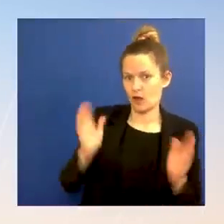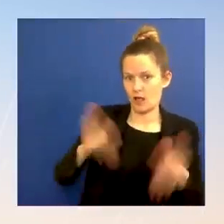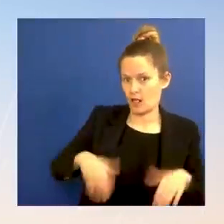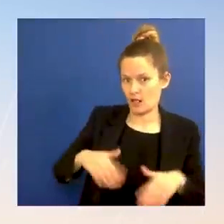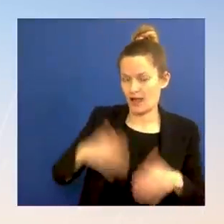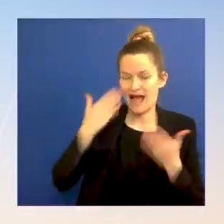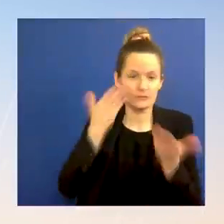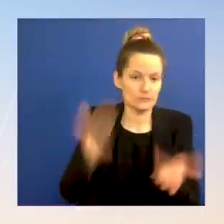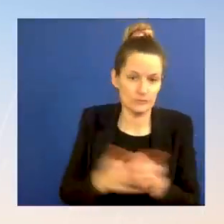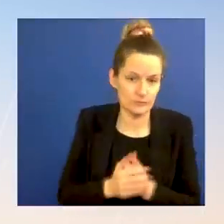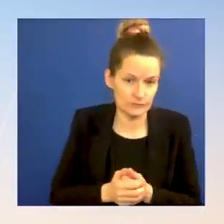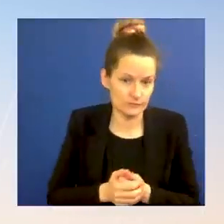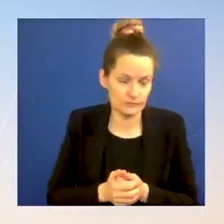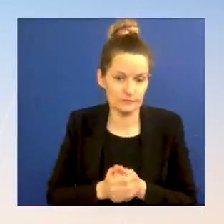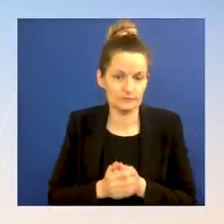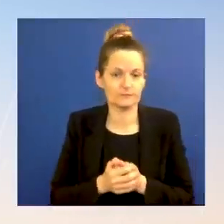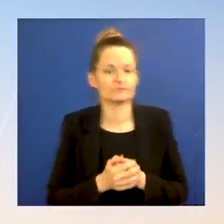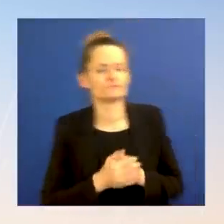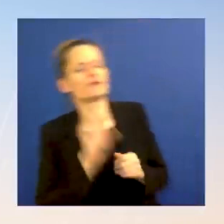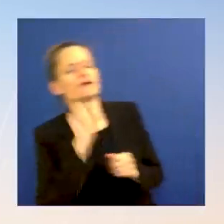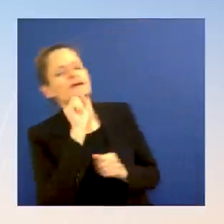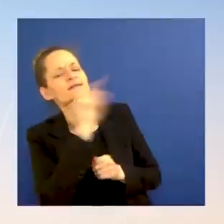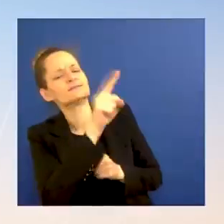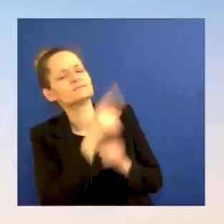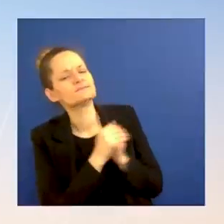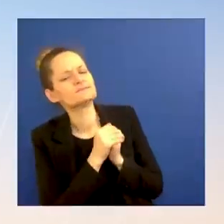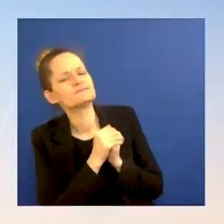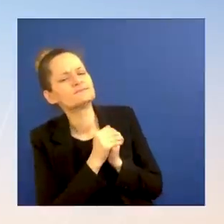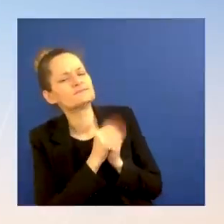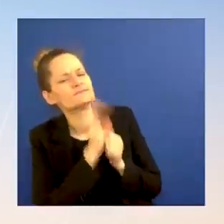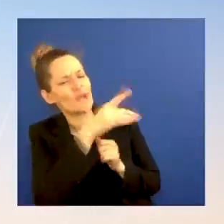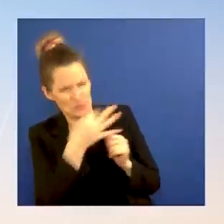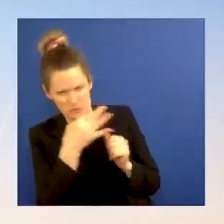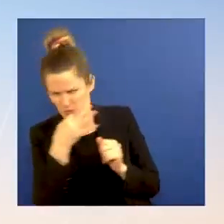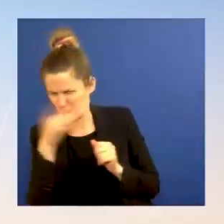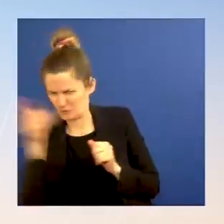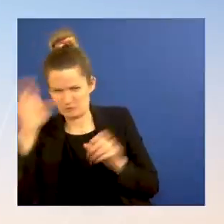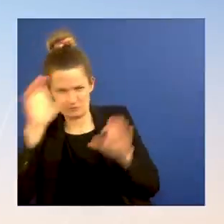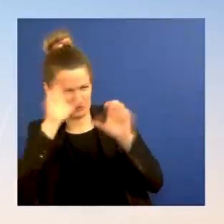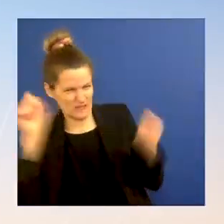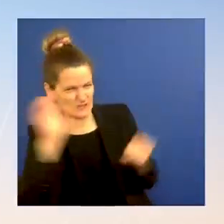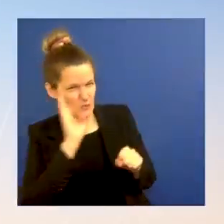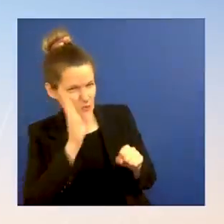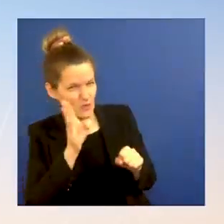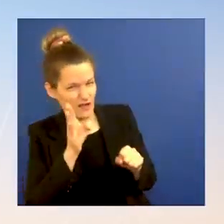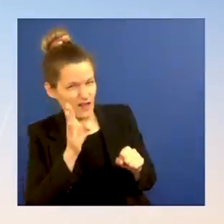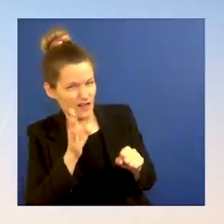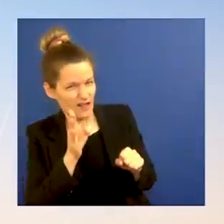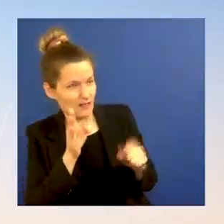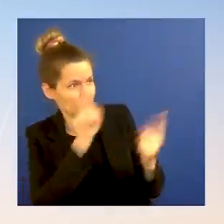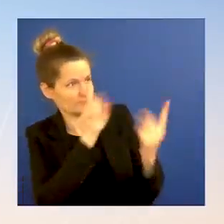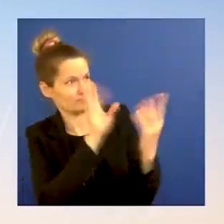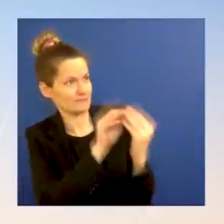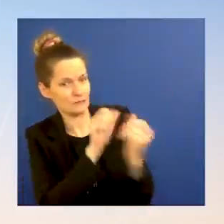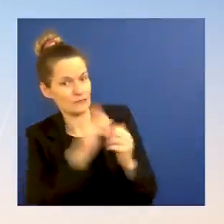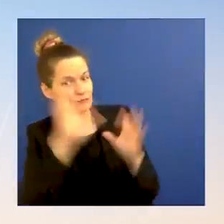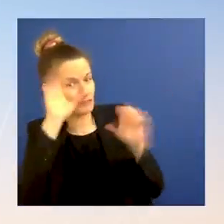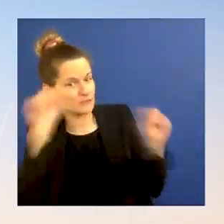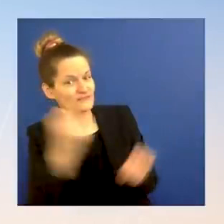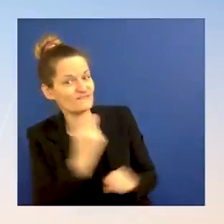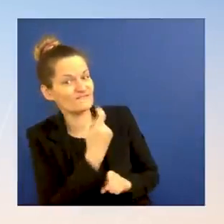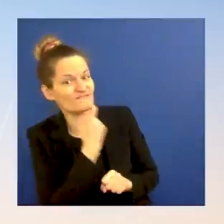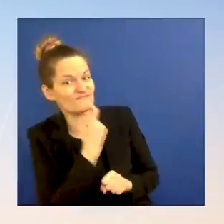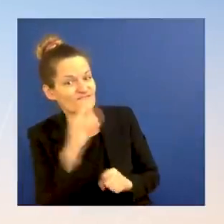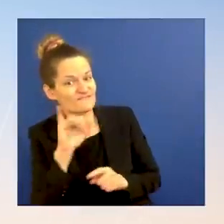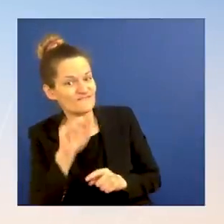Finnish president shortly. Yeah. Does President Biden want Finland to join NATO? That would be up to leaders of Finland and the NATO